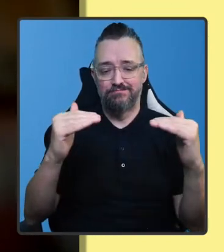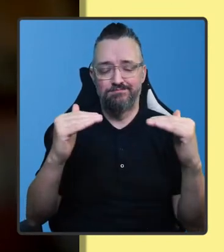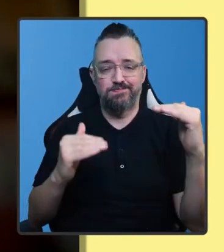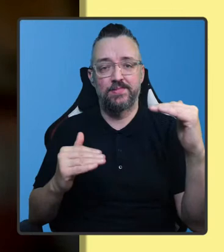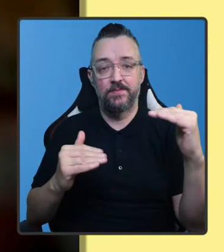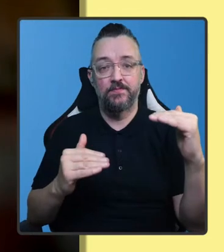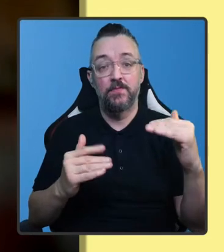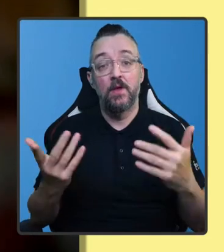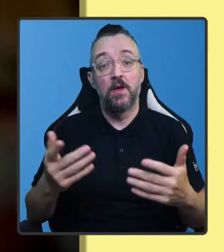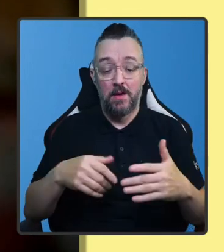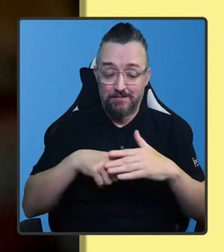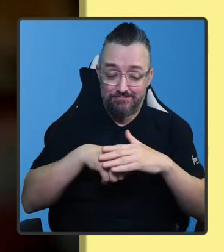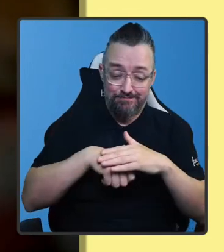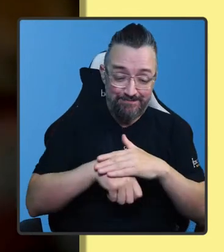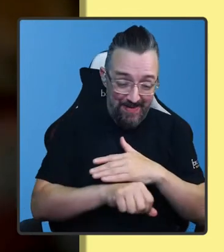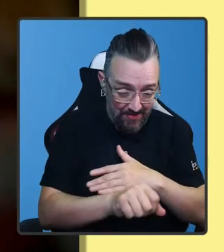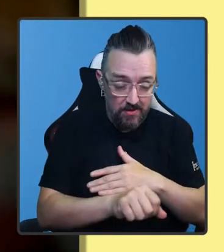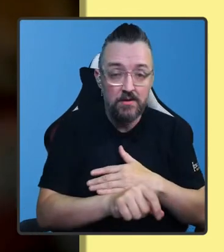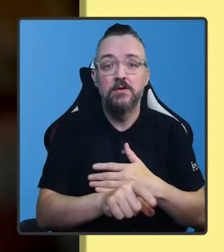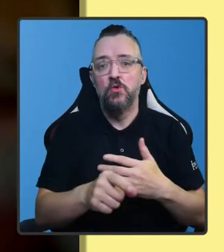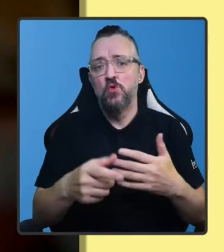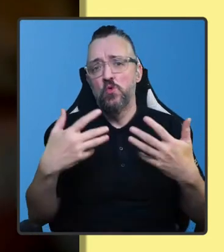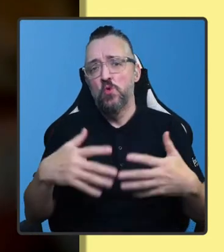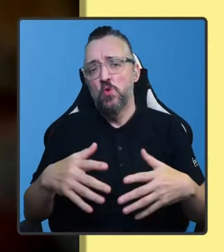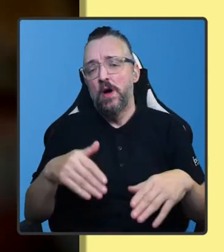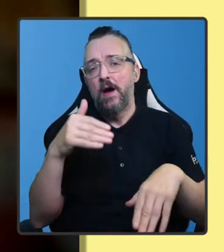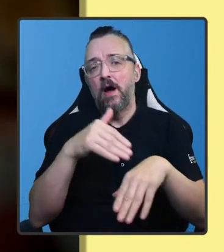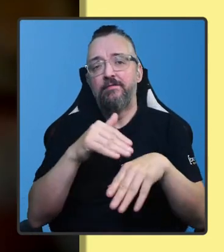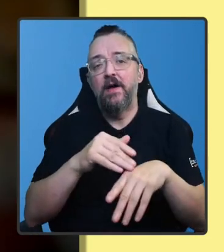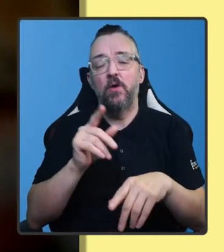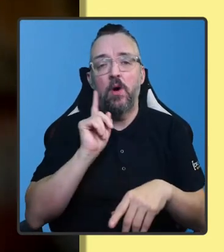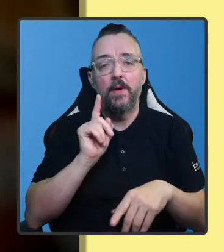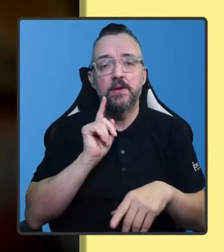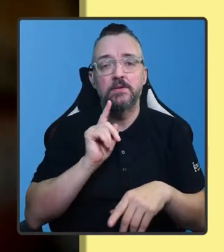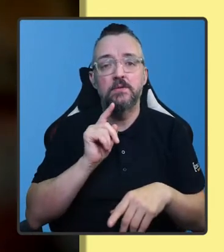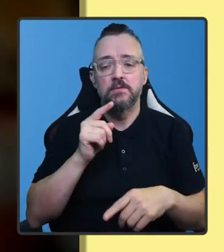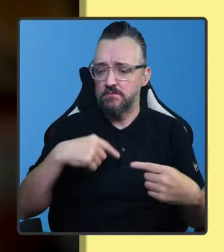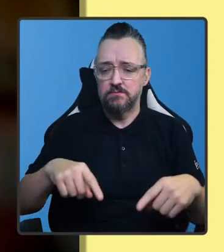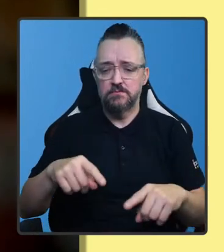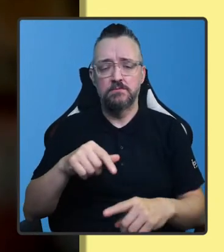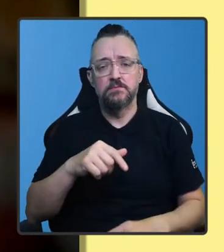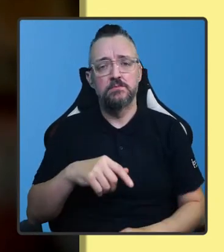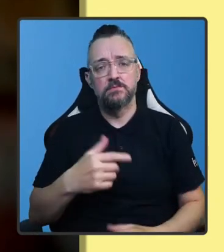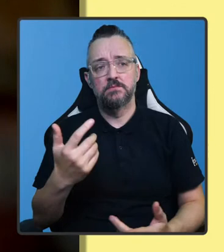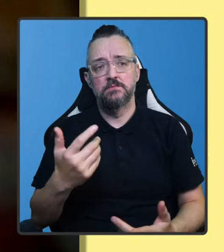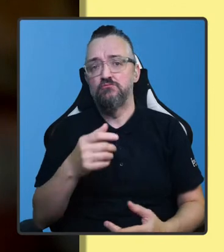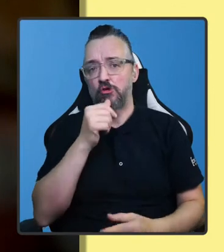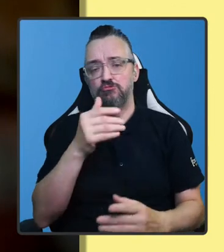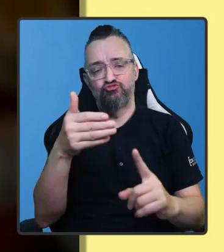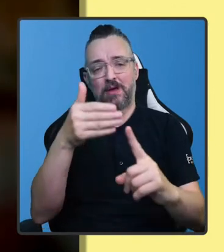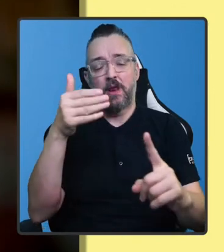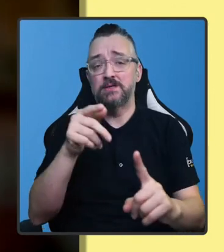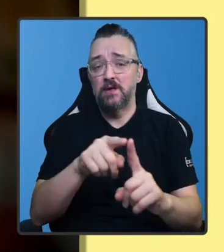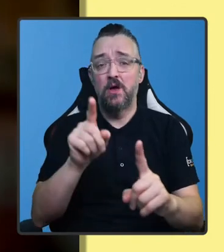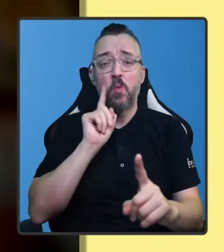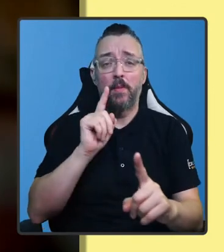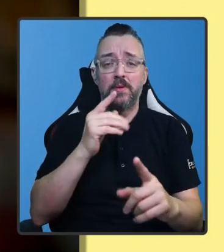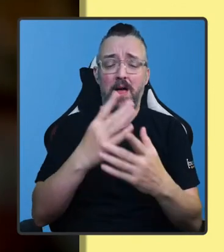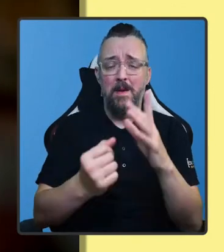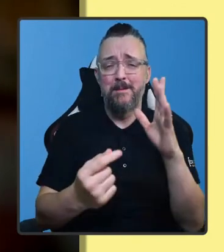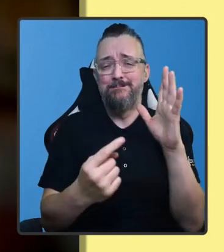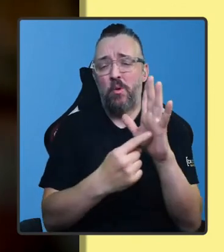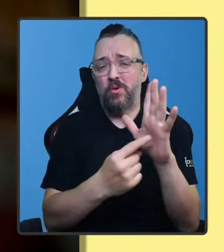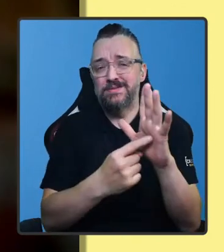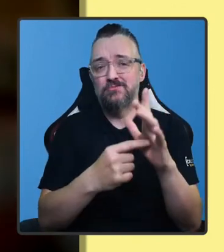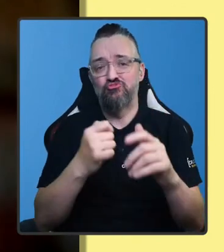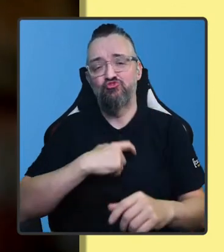Childbirth has a massive effect on women, and yet we appear not to recognise the vital role played by women both to society and to